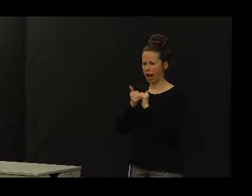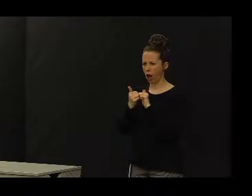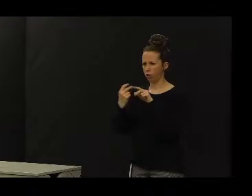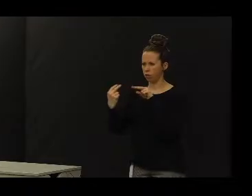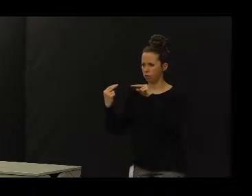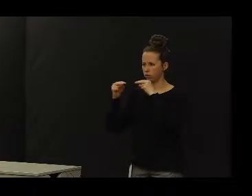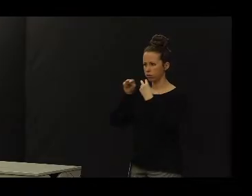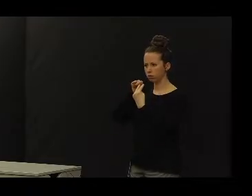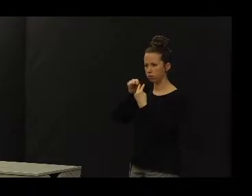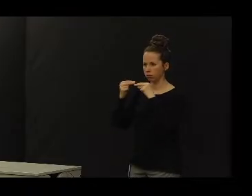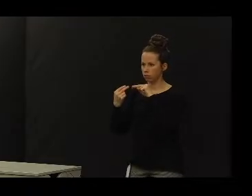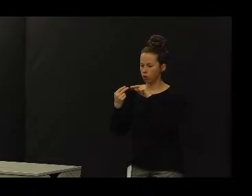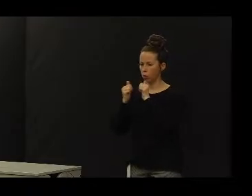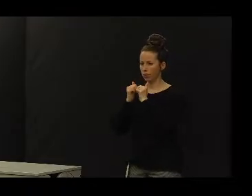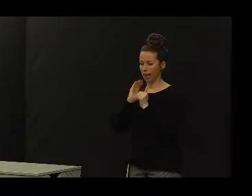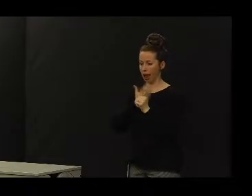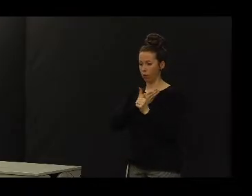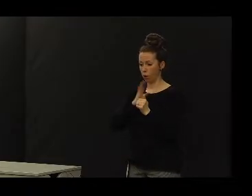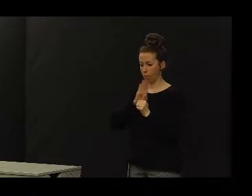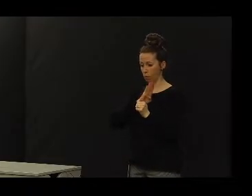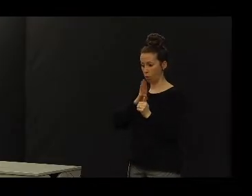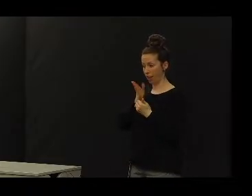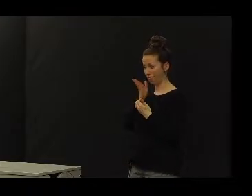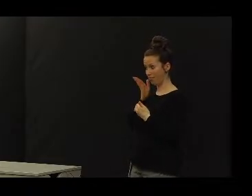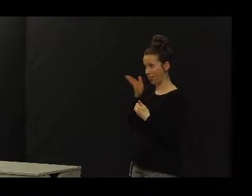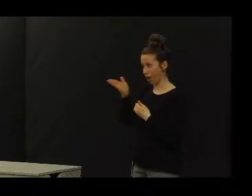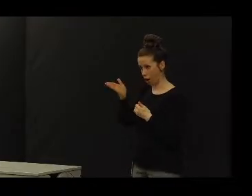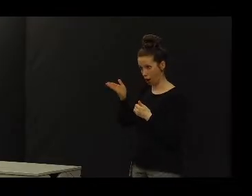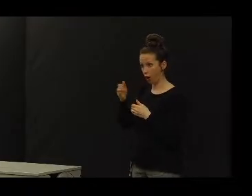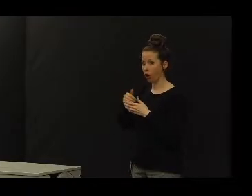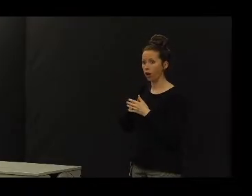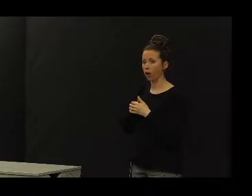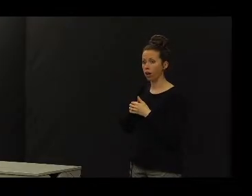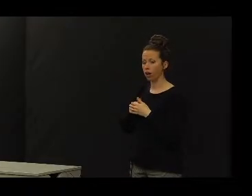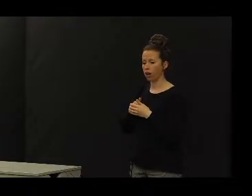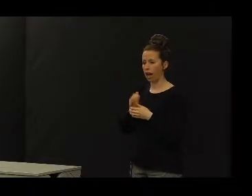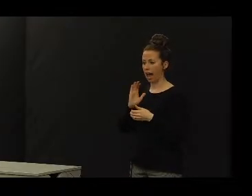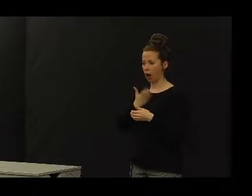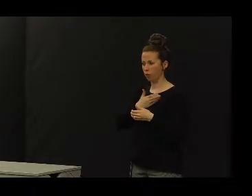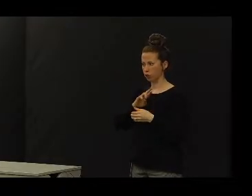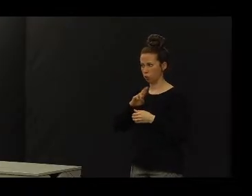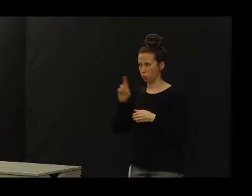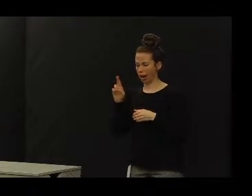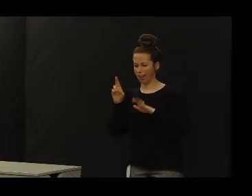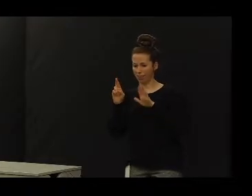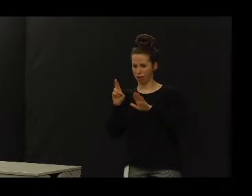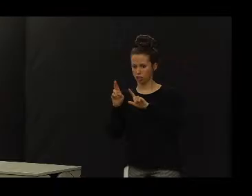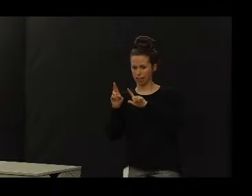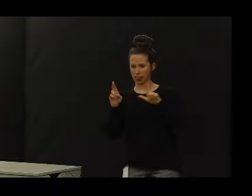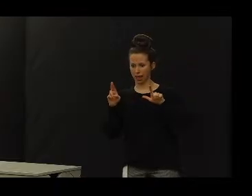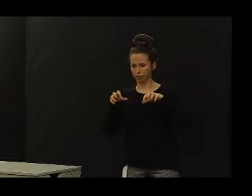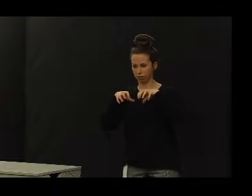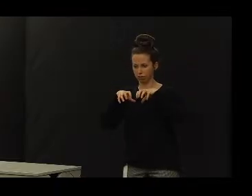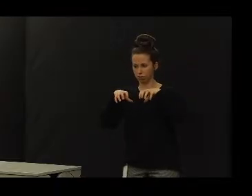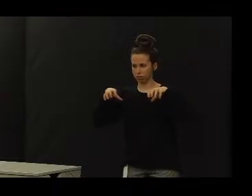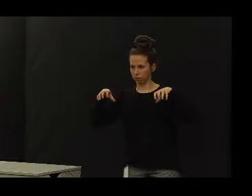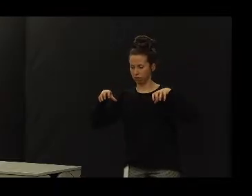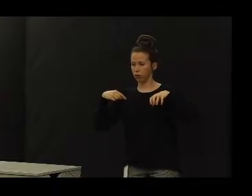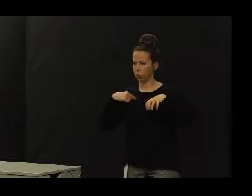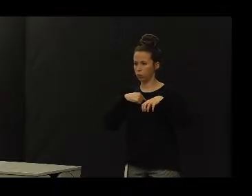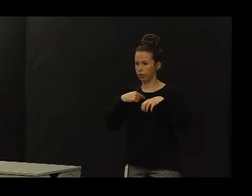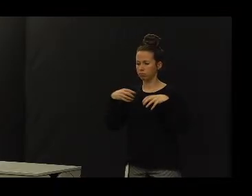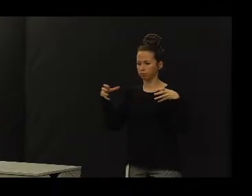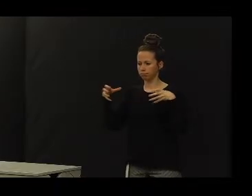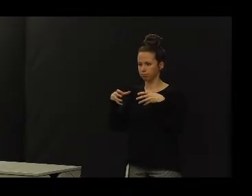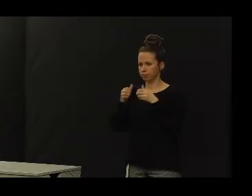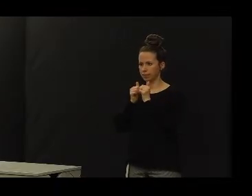work with our board being there, our board be on the right, their board be on the left. And so we would be down the chambers and essentially